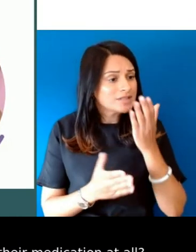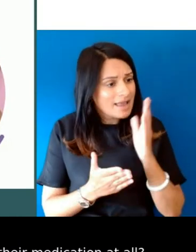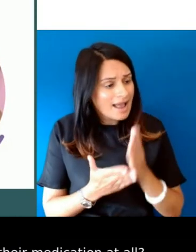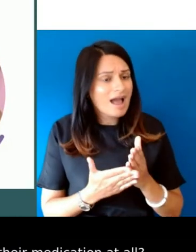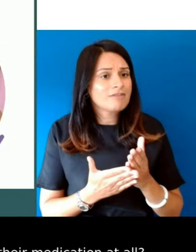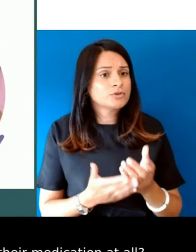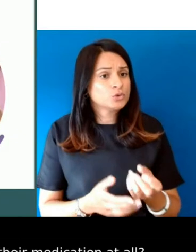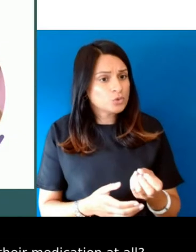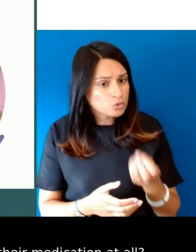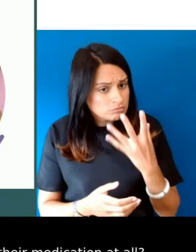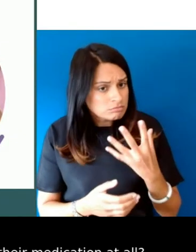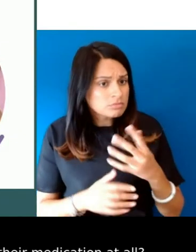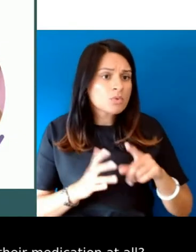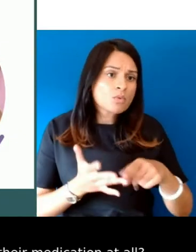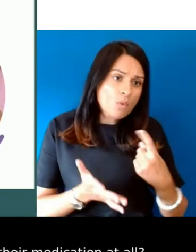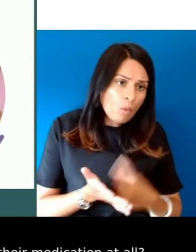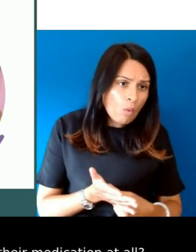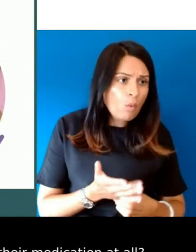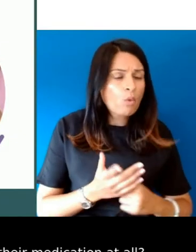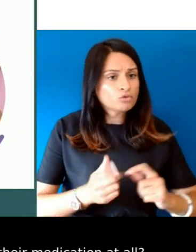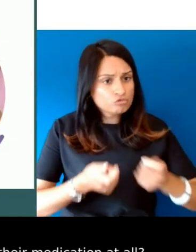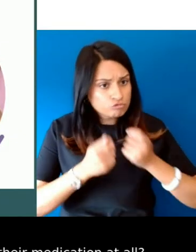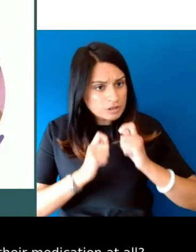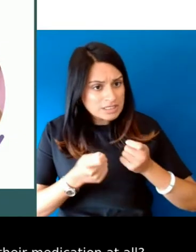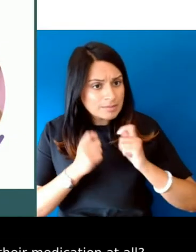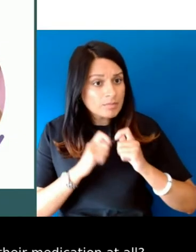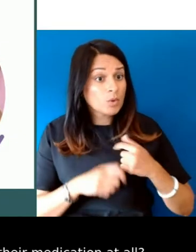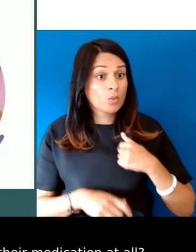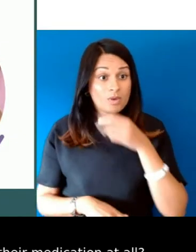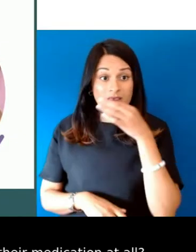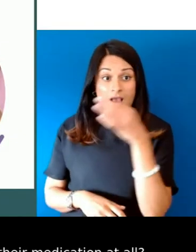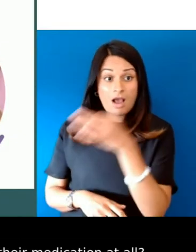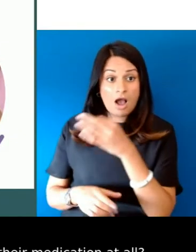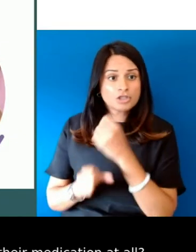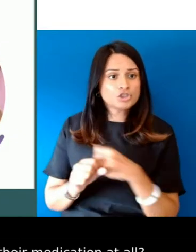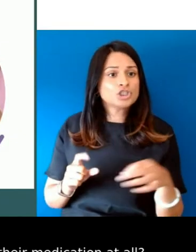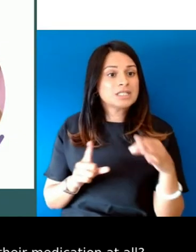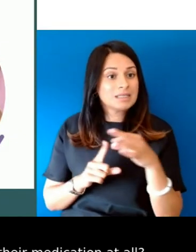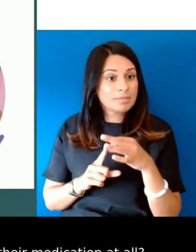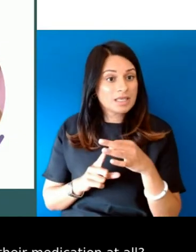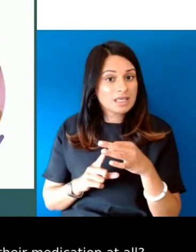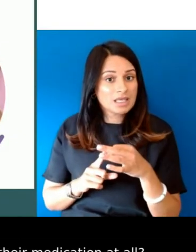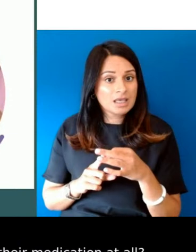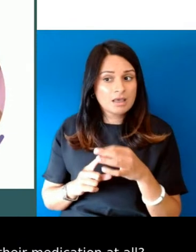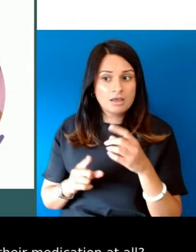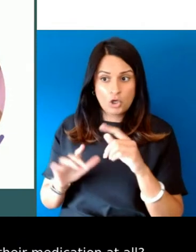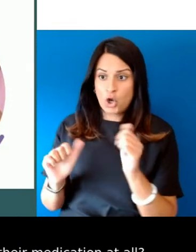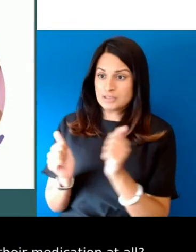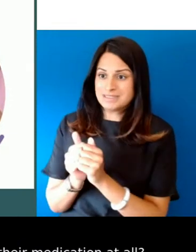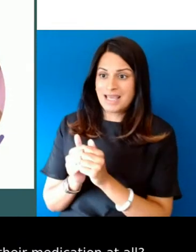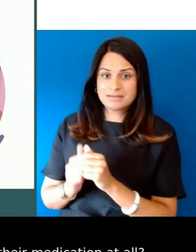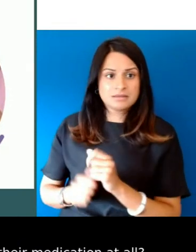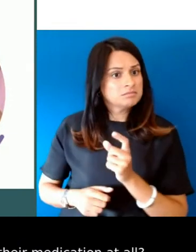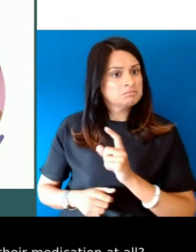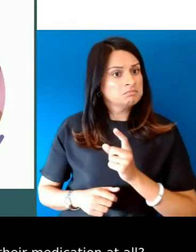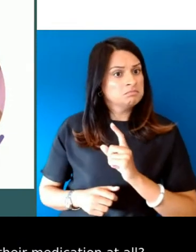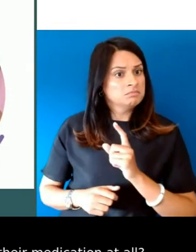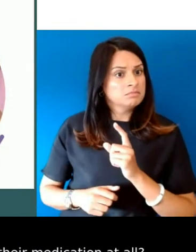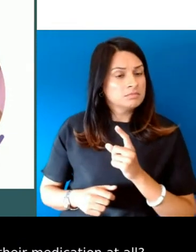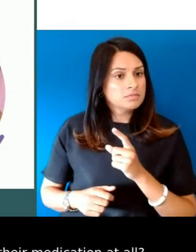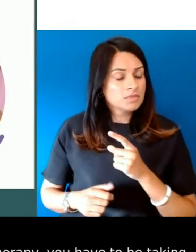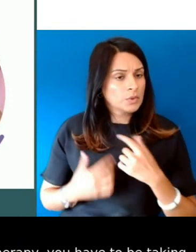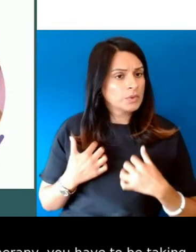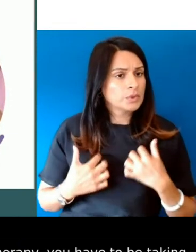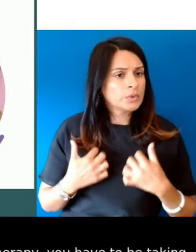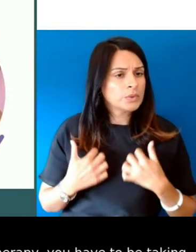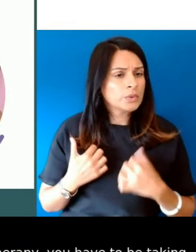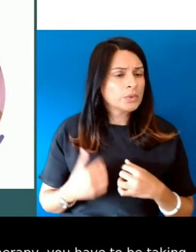prescription uh request from the gp with the patient's consent of course but you know it's quite interesting some of the